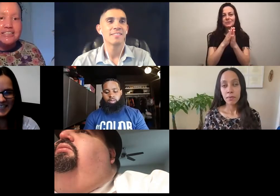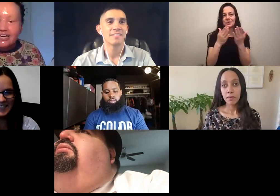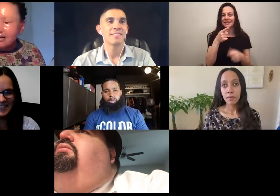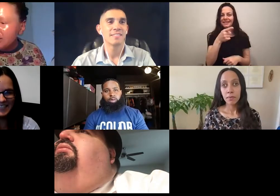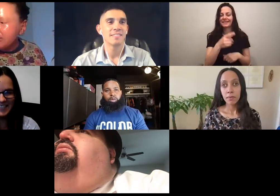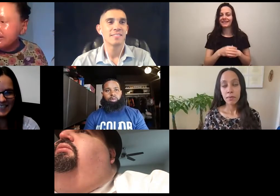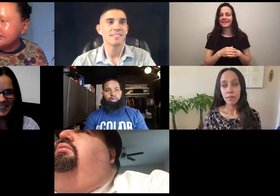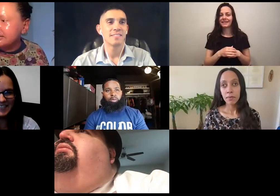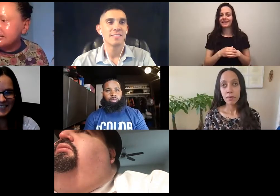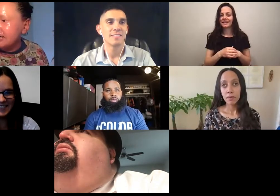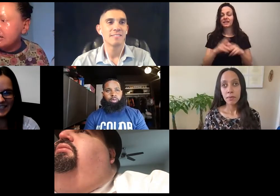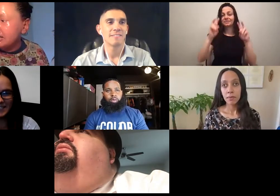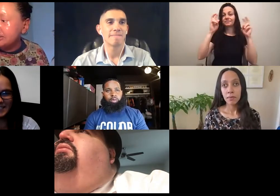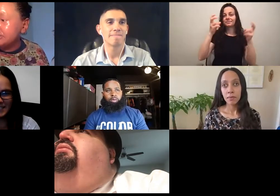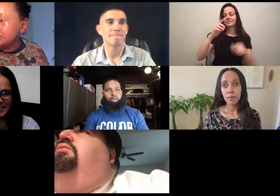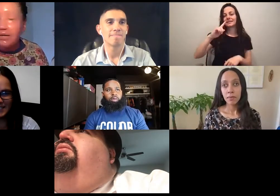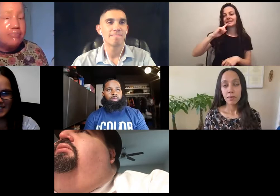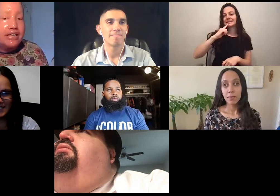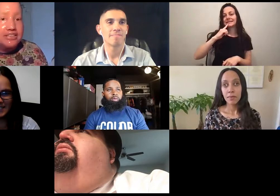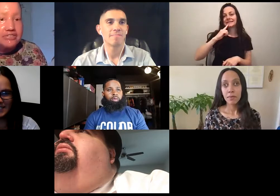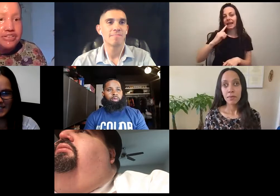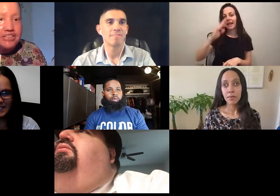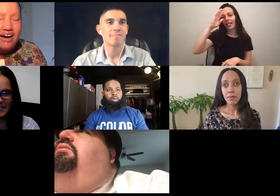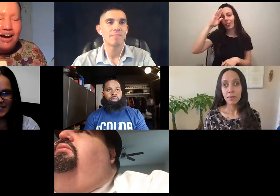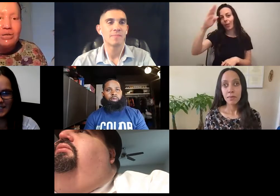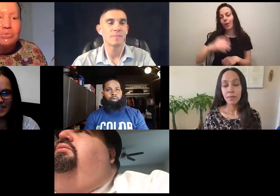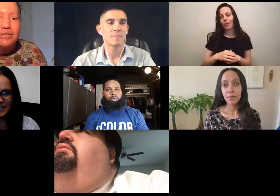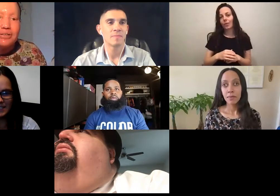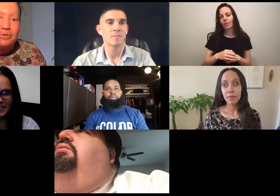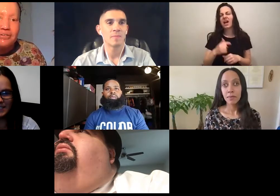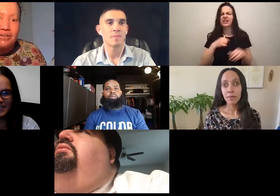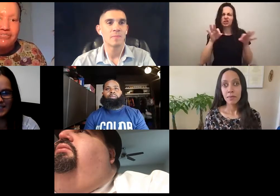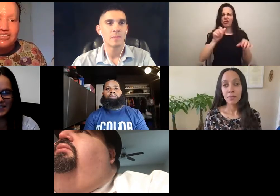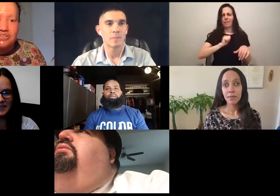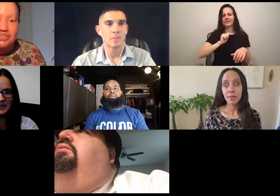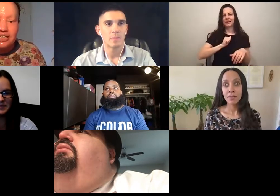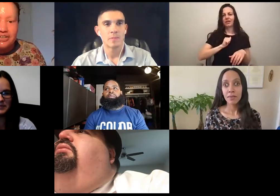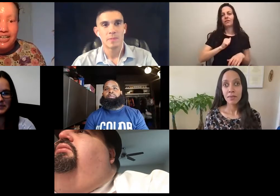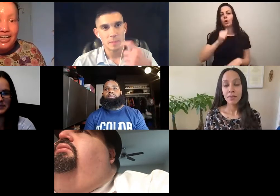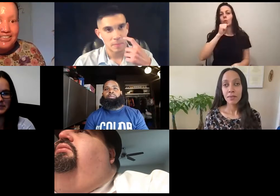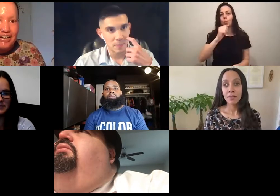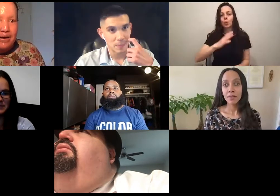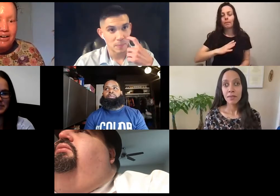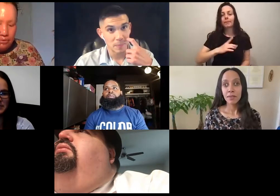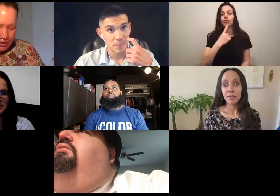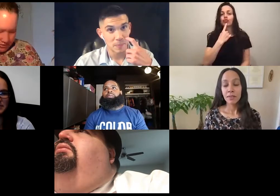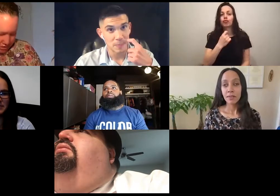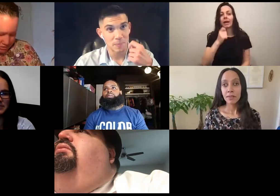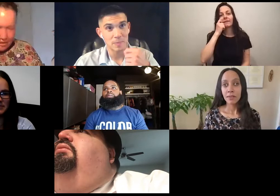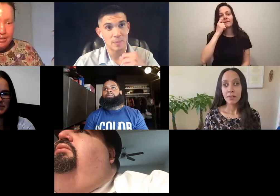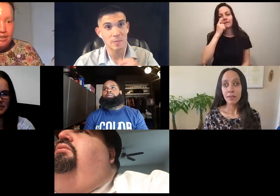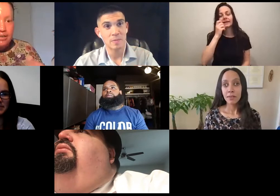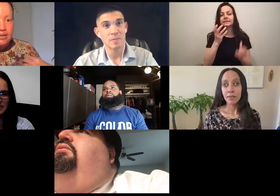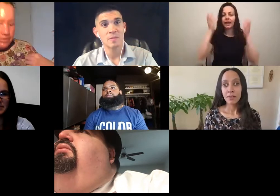It is Say Hello, and it's I should describe me actually first. I'm a woman with a red face, short dark curly hair tied back, wearing a